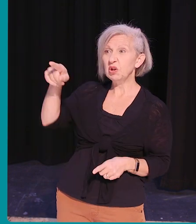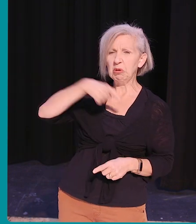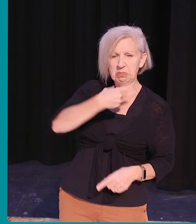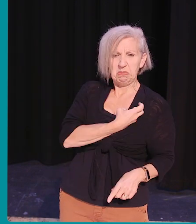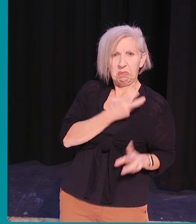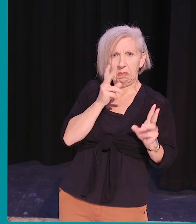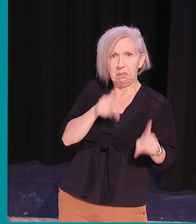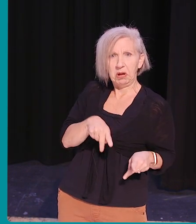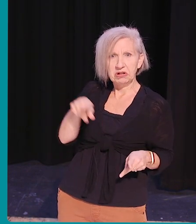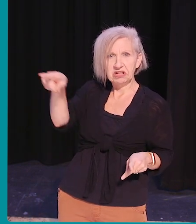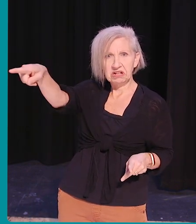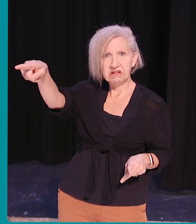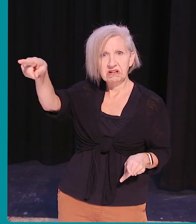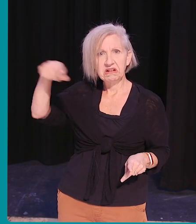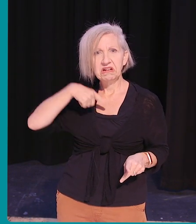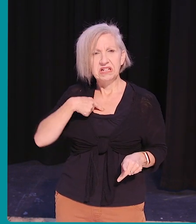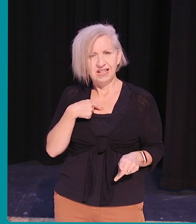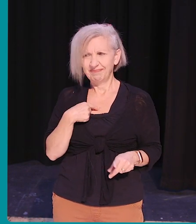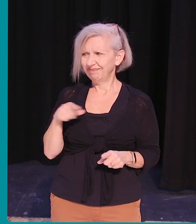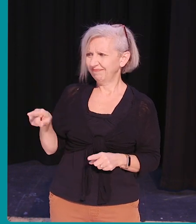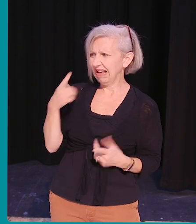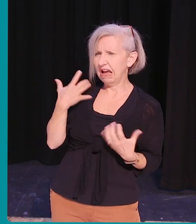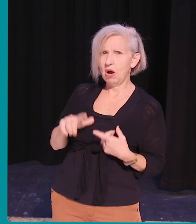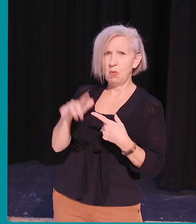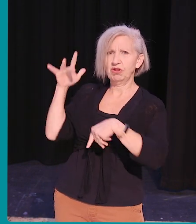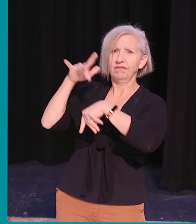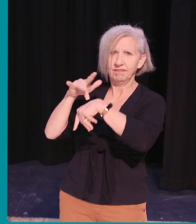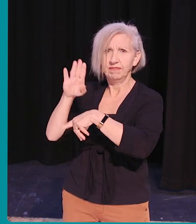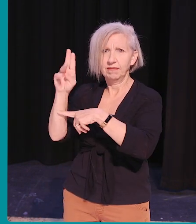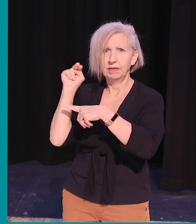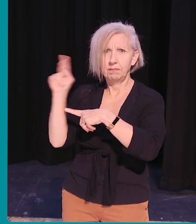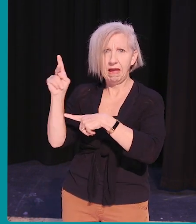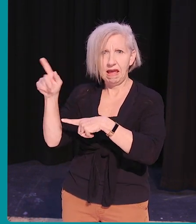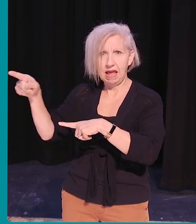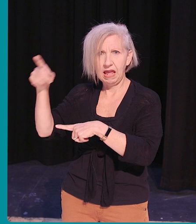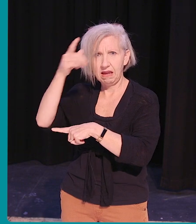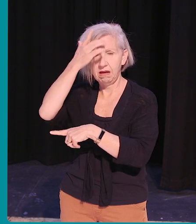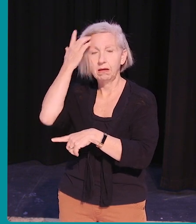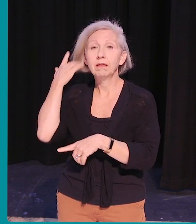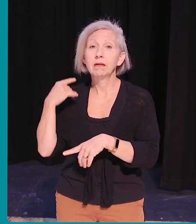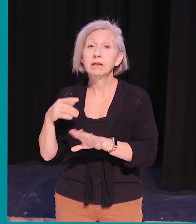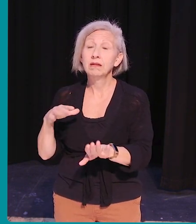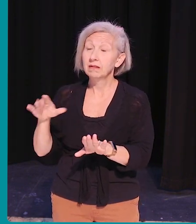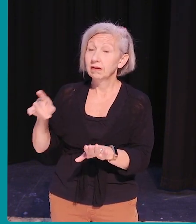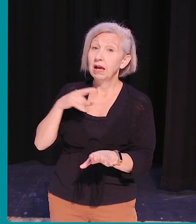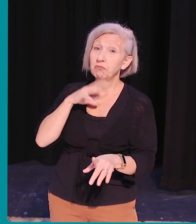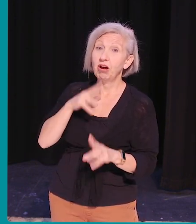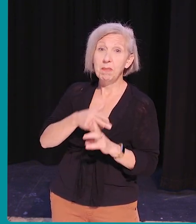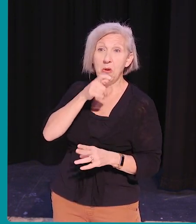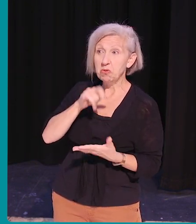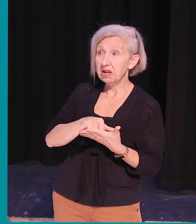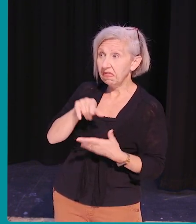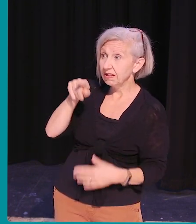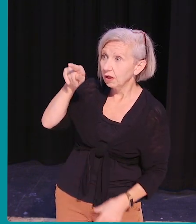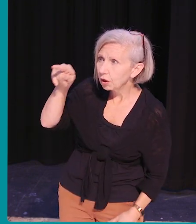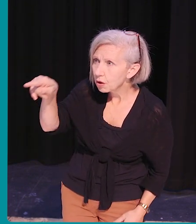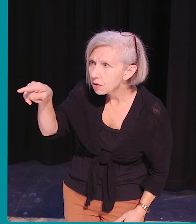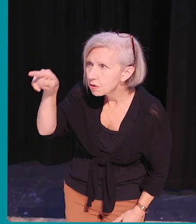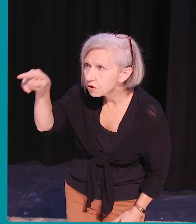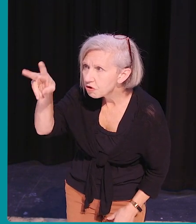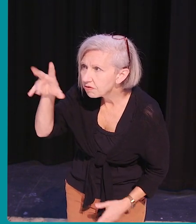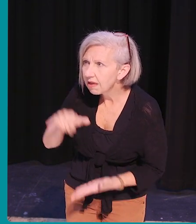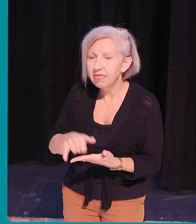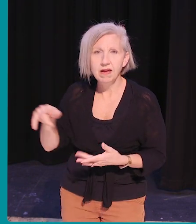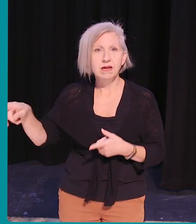tellers. Sorry, Brittany. So Brittany's out of a job because of you. Yes, I'm pointing at you, right? Right? And so then,